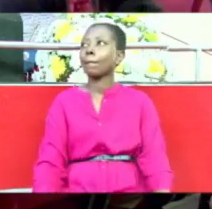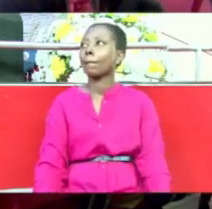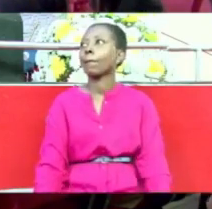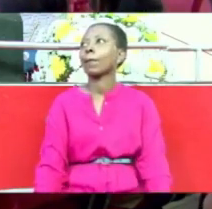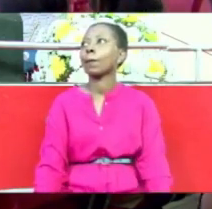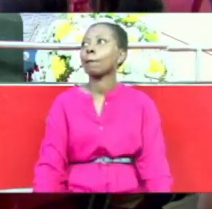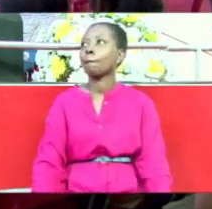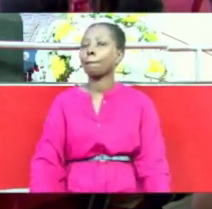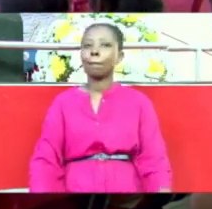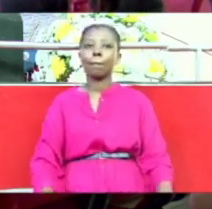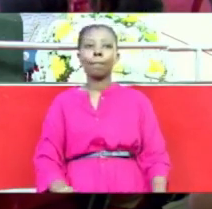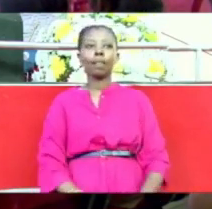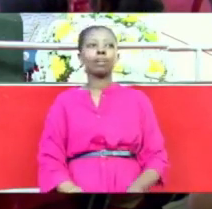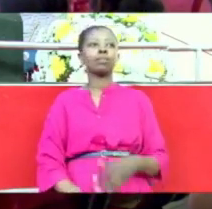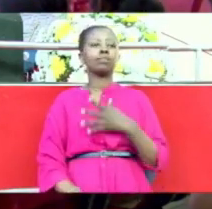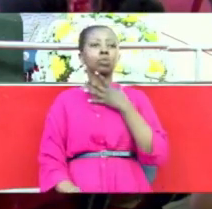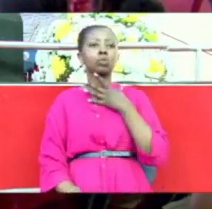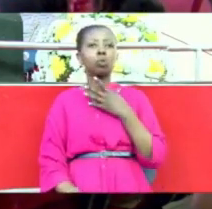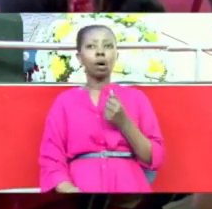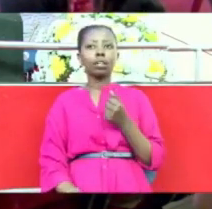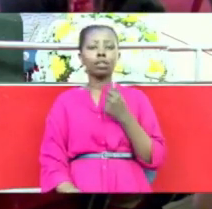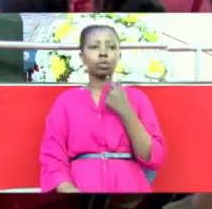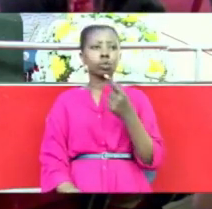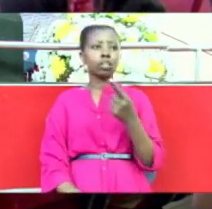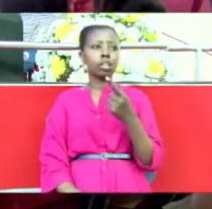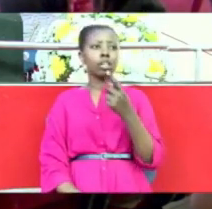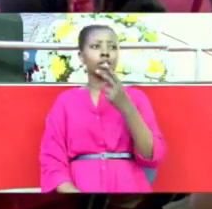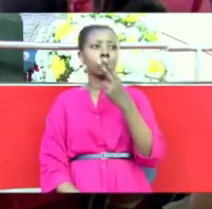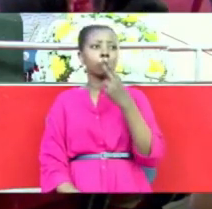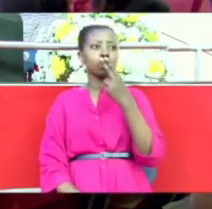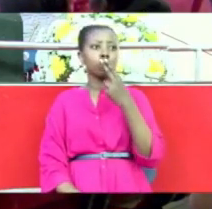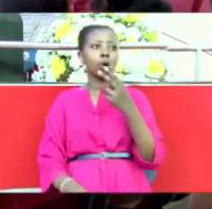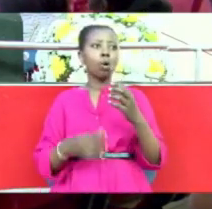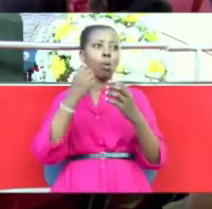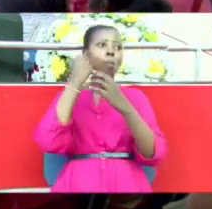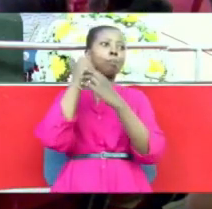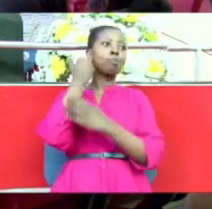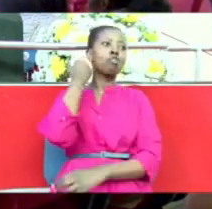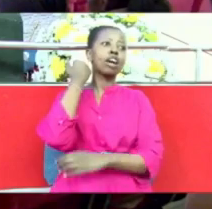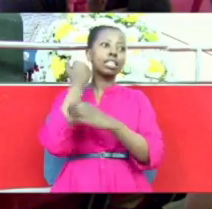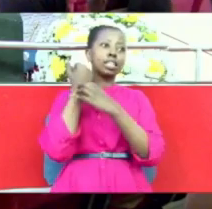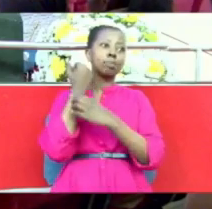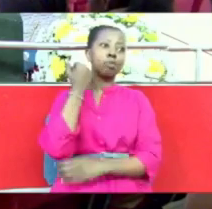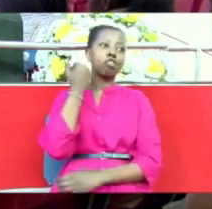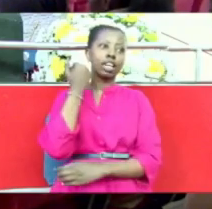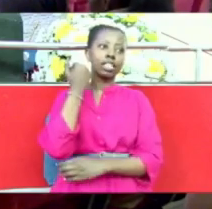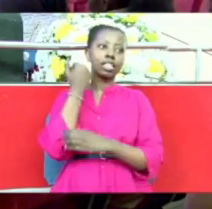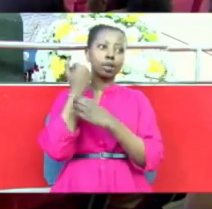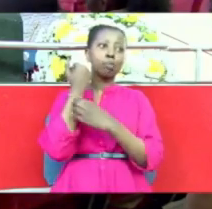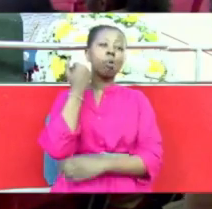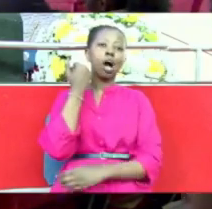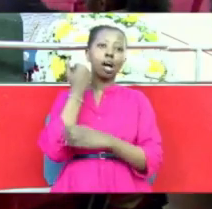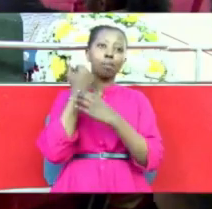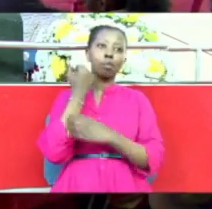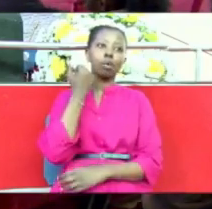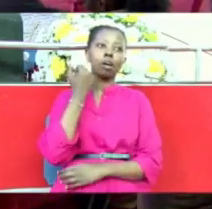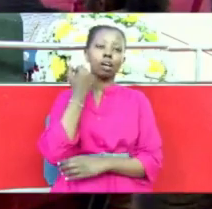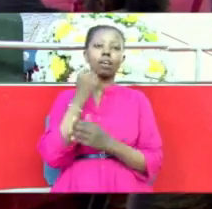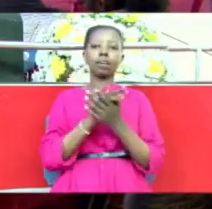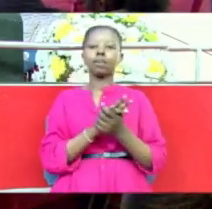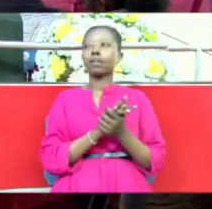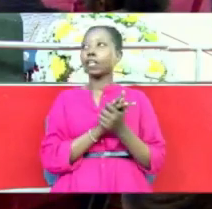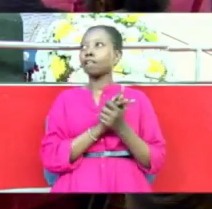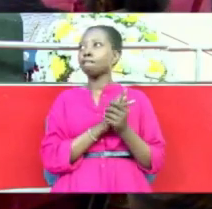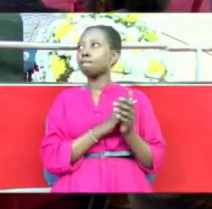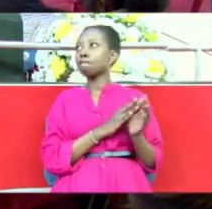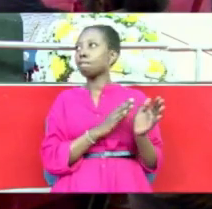I want to tell you two people that got enlarged. One was called King Saul.